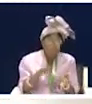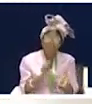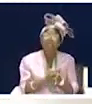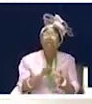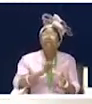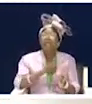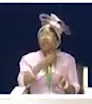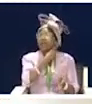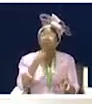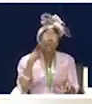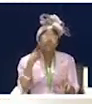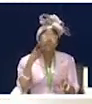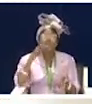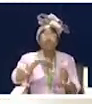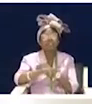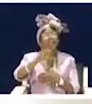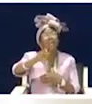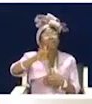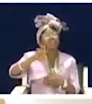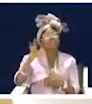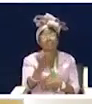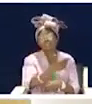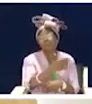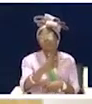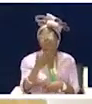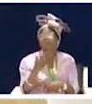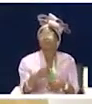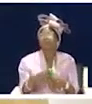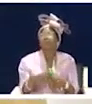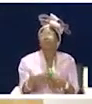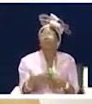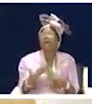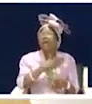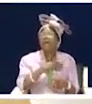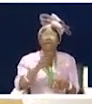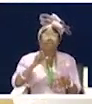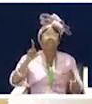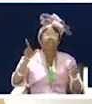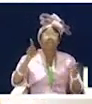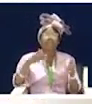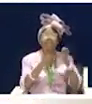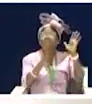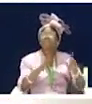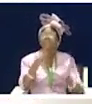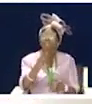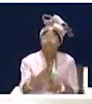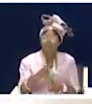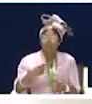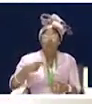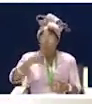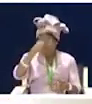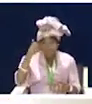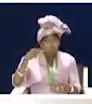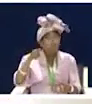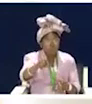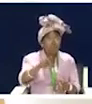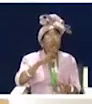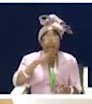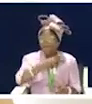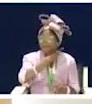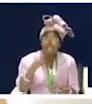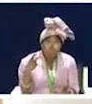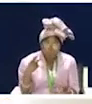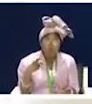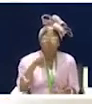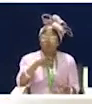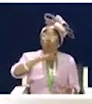am a pastor in RCCG. And their leader said, because you are a pastor,